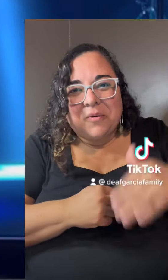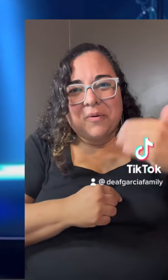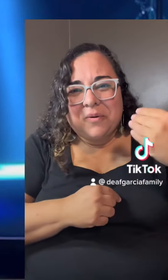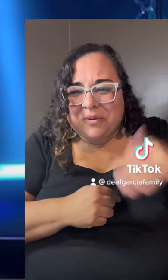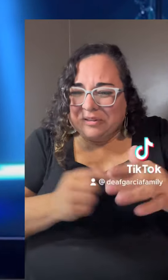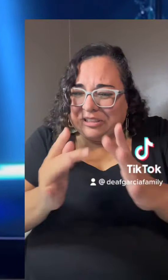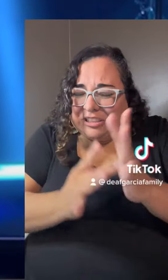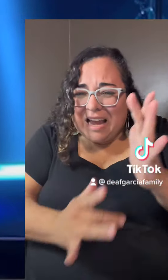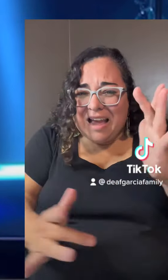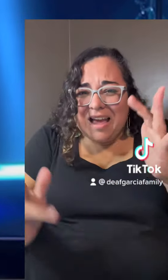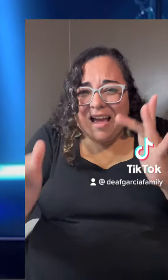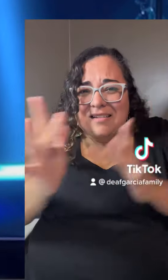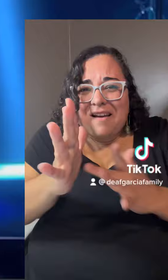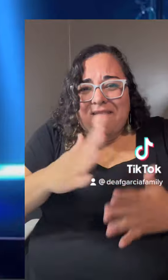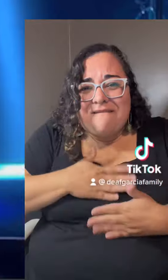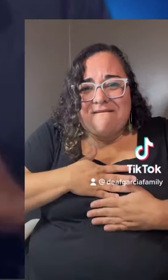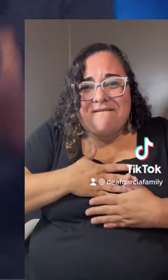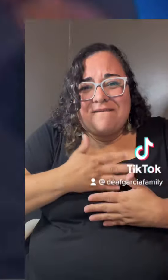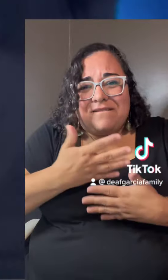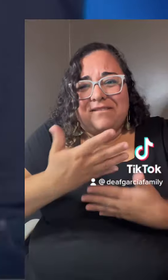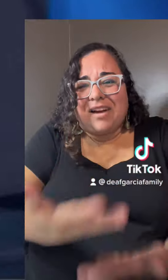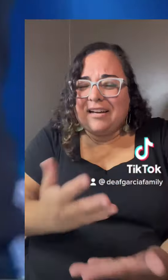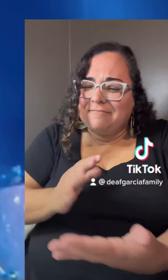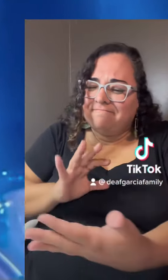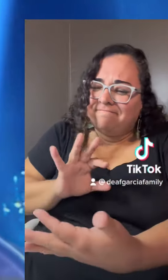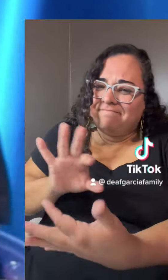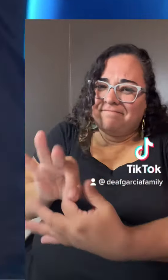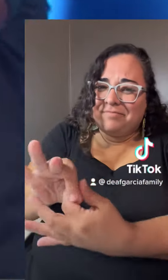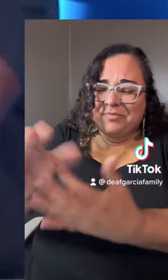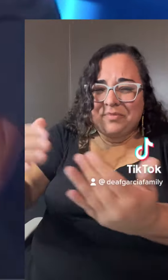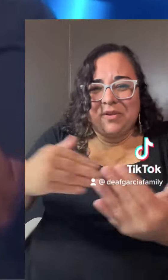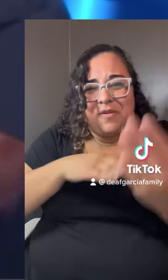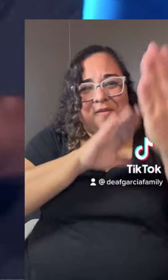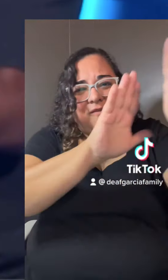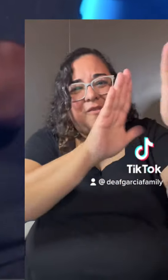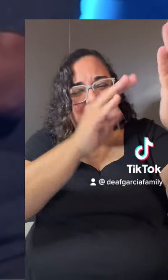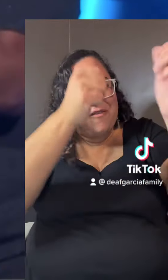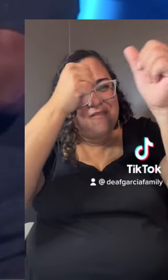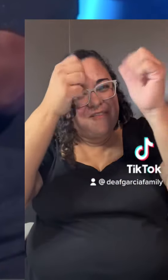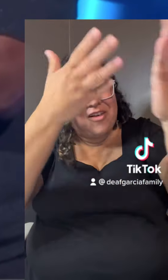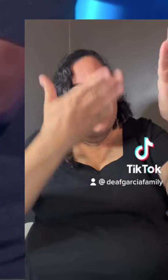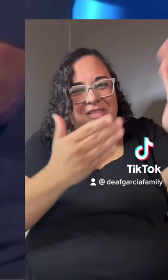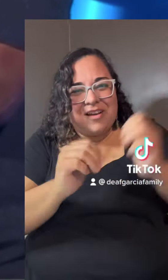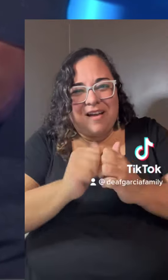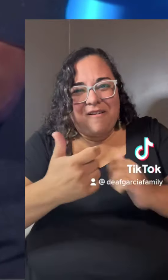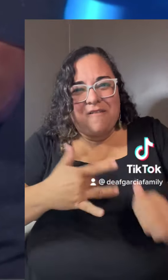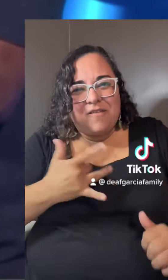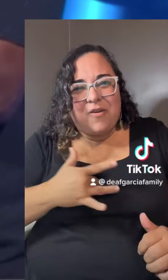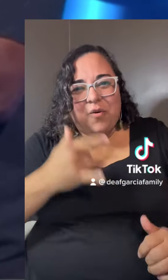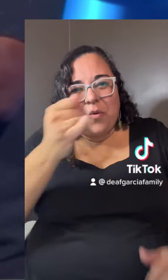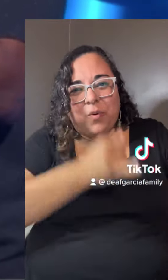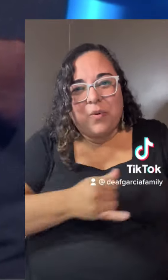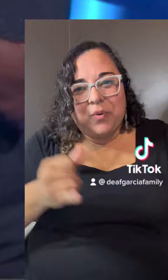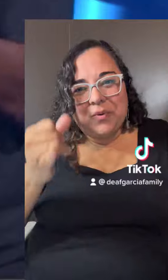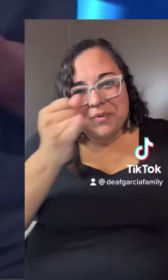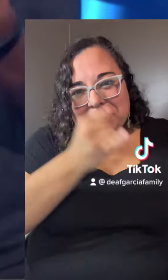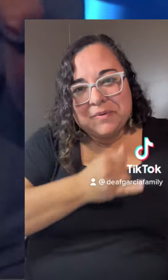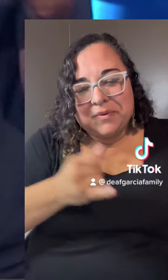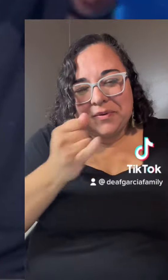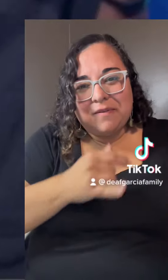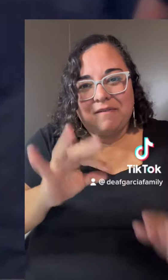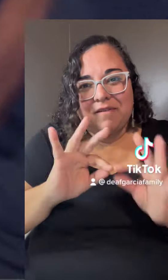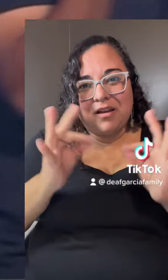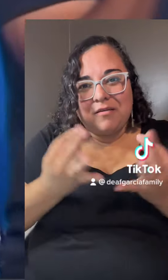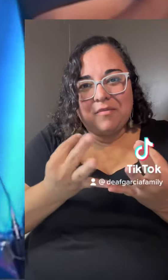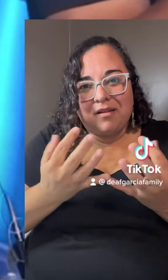Jesus confessing him before the Father. What did that feel like? And the whole